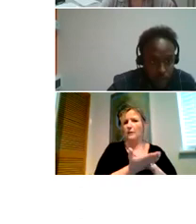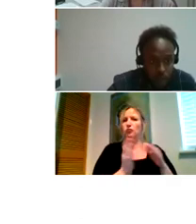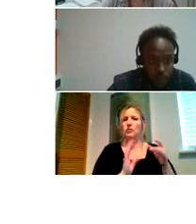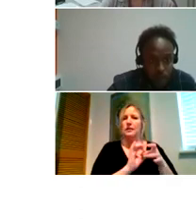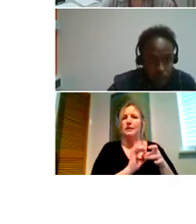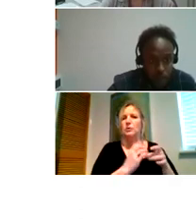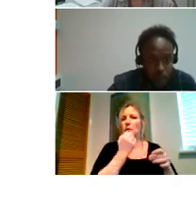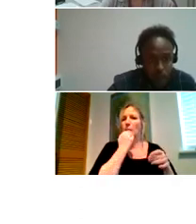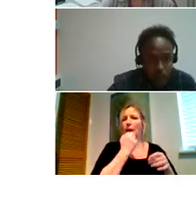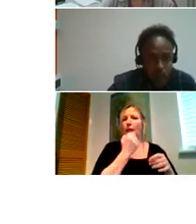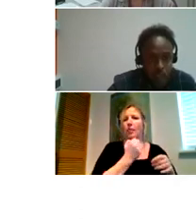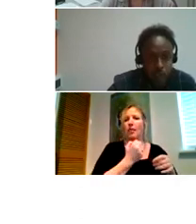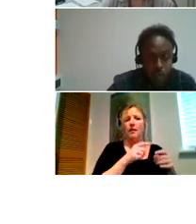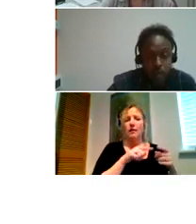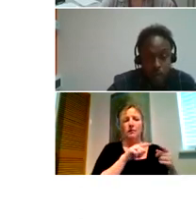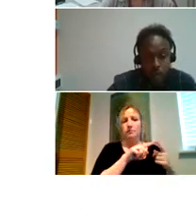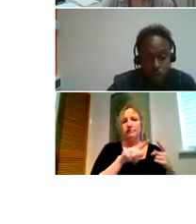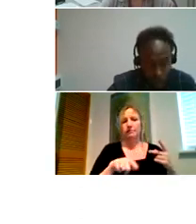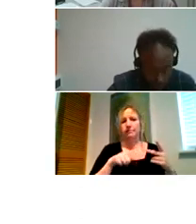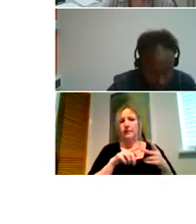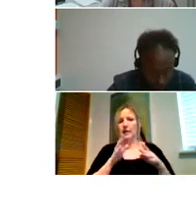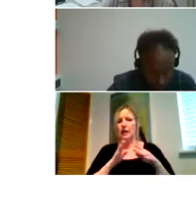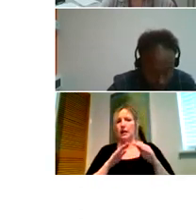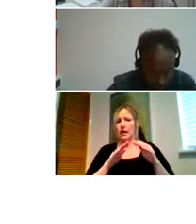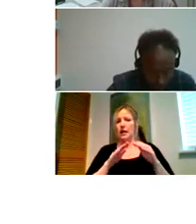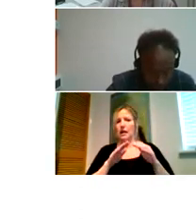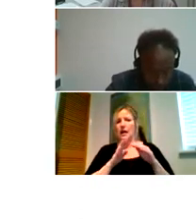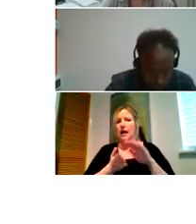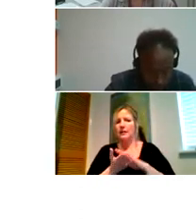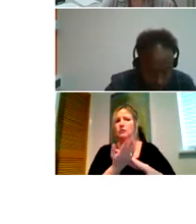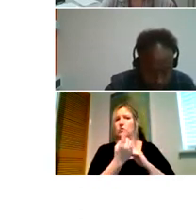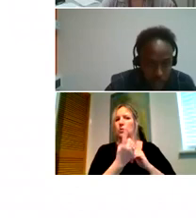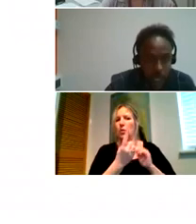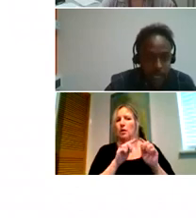three, it's functional skills. Sorry, for up to level one, functional skills,